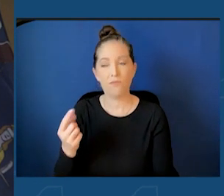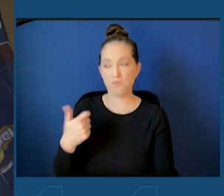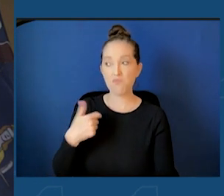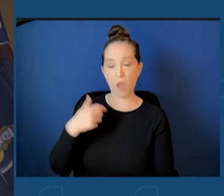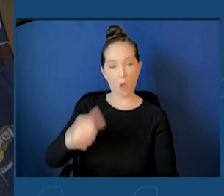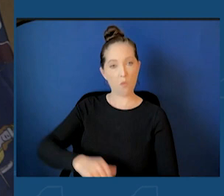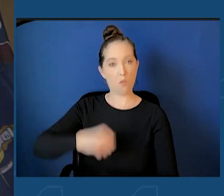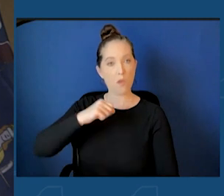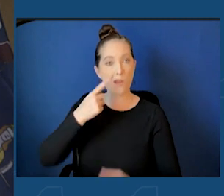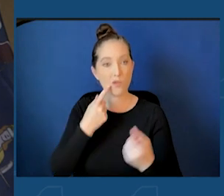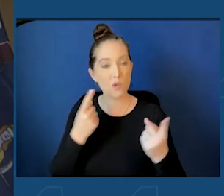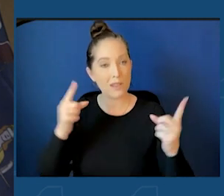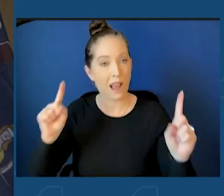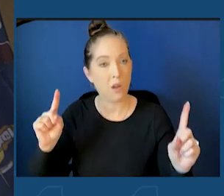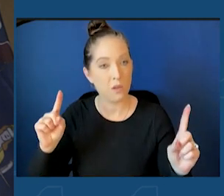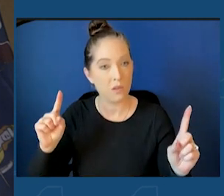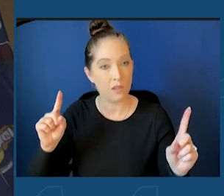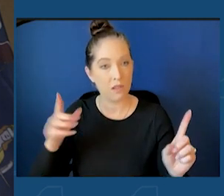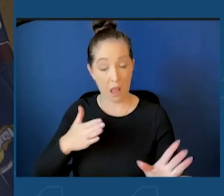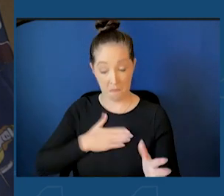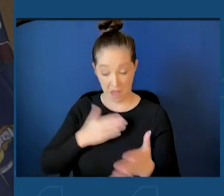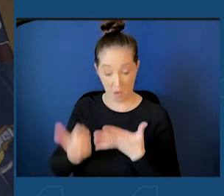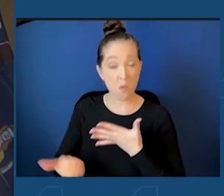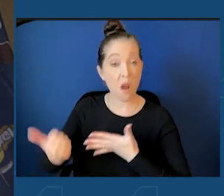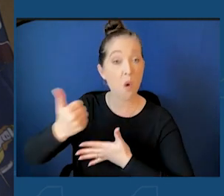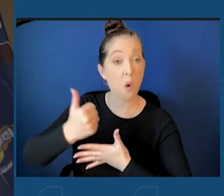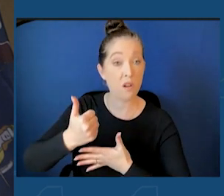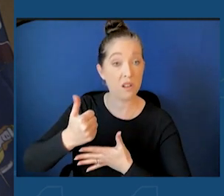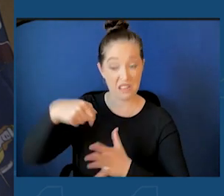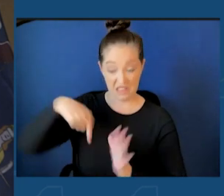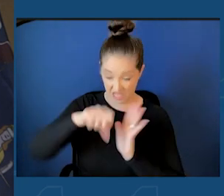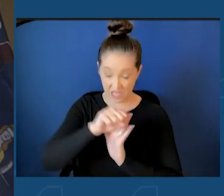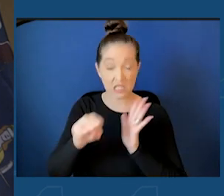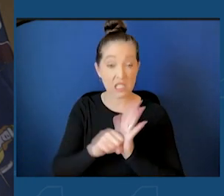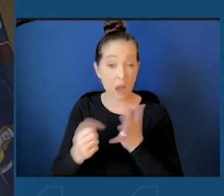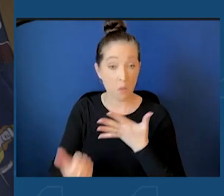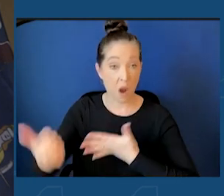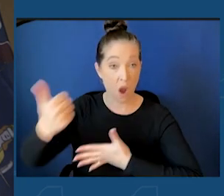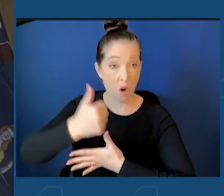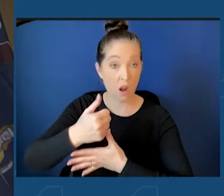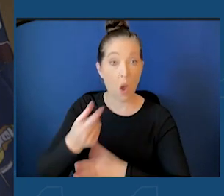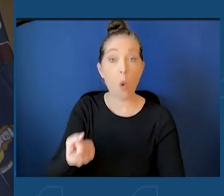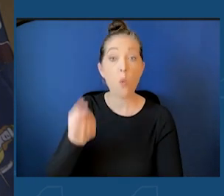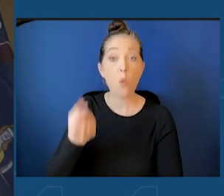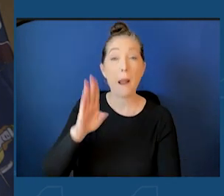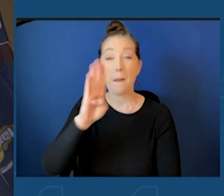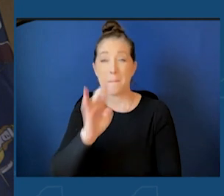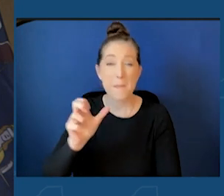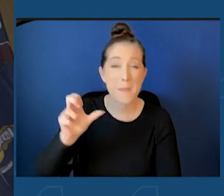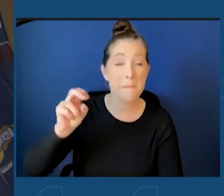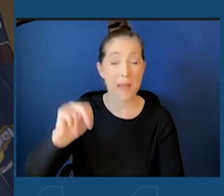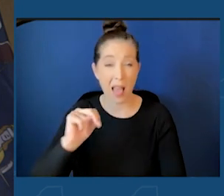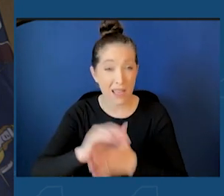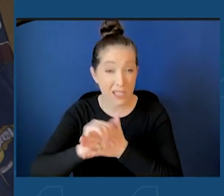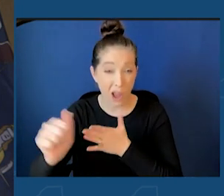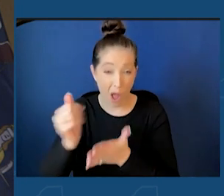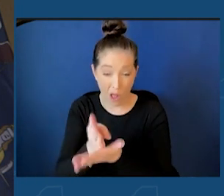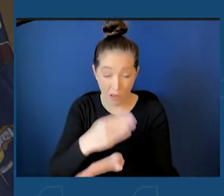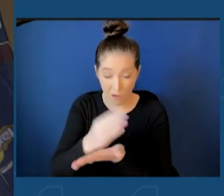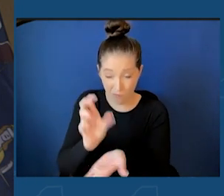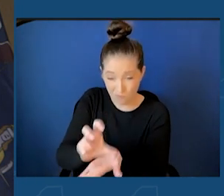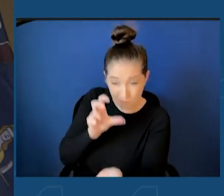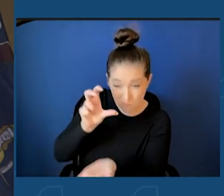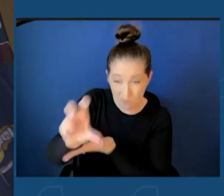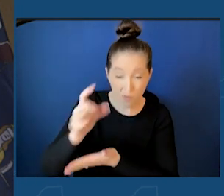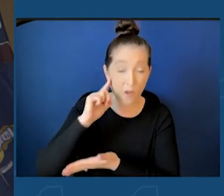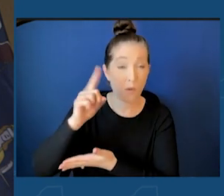as a statement of my priorities and the priorities of this state, $1 billion in our budget to improve access to mental health